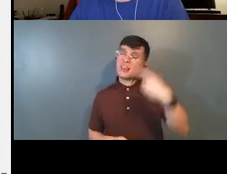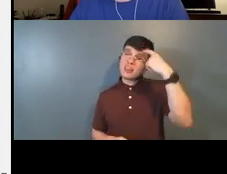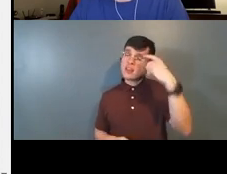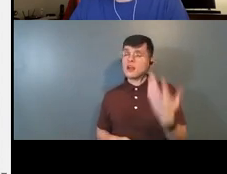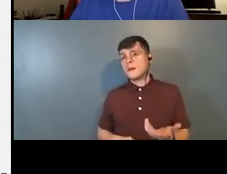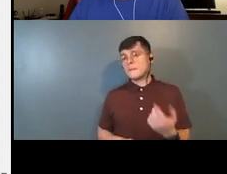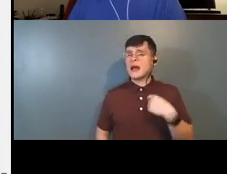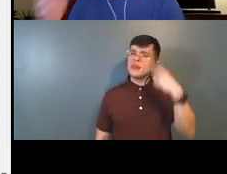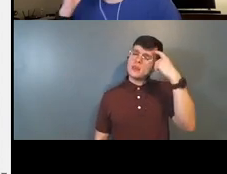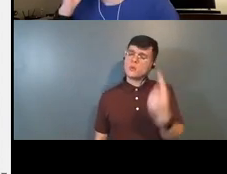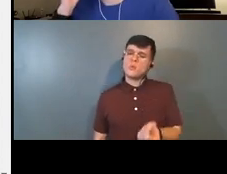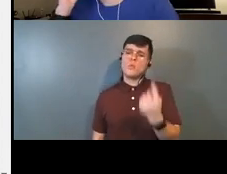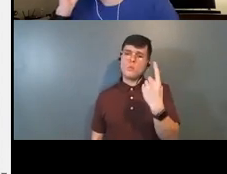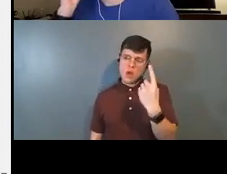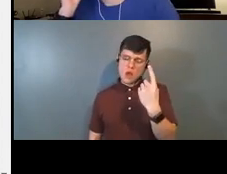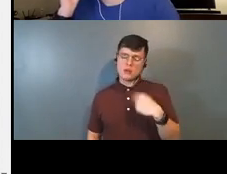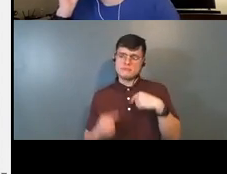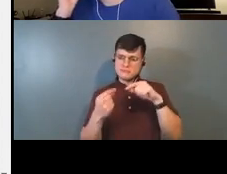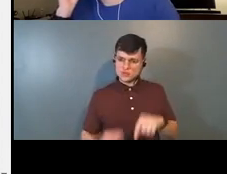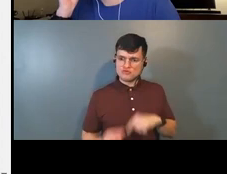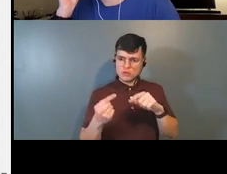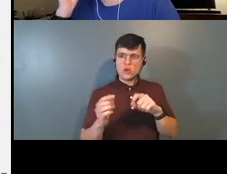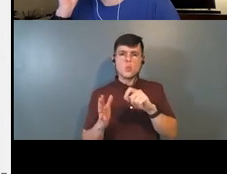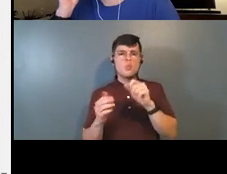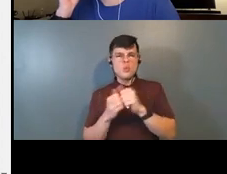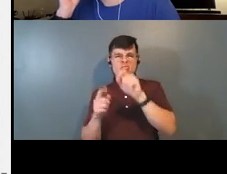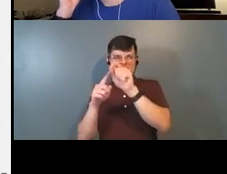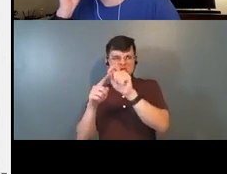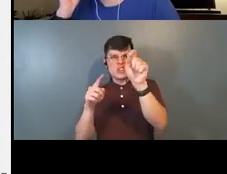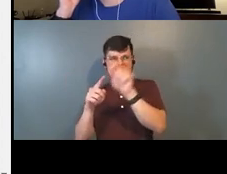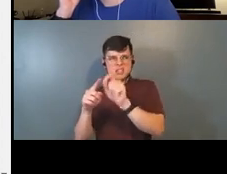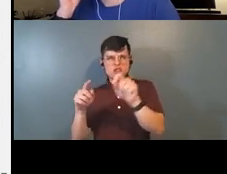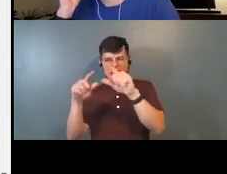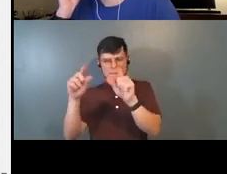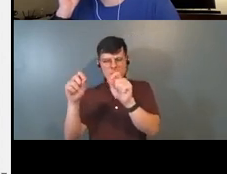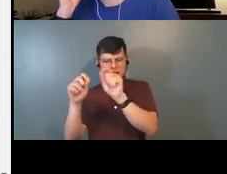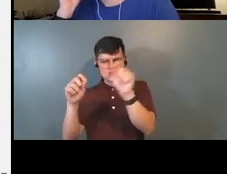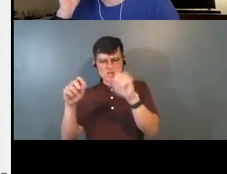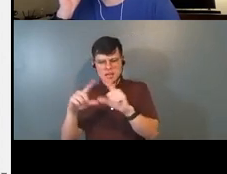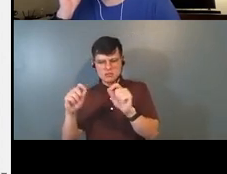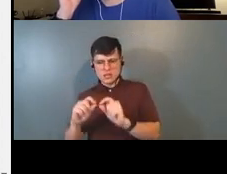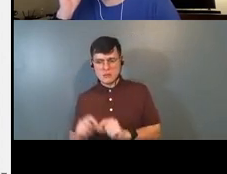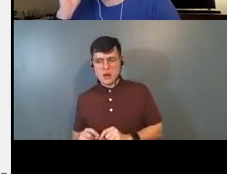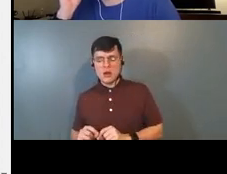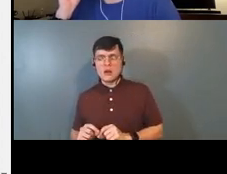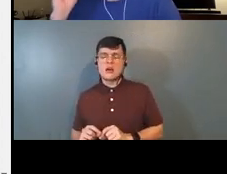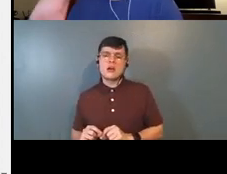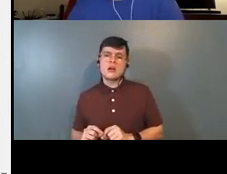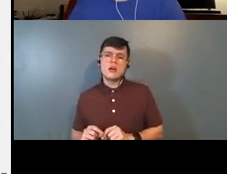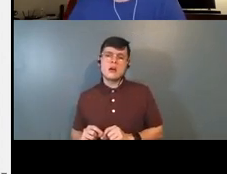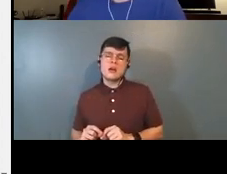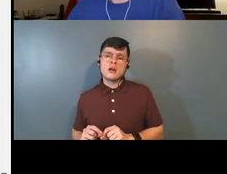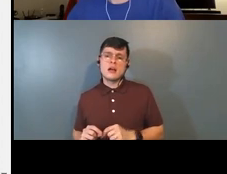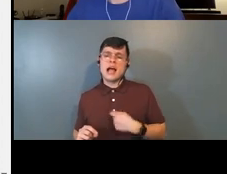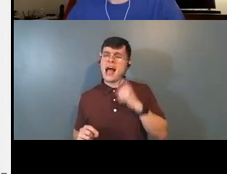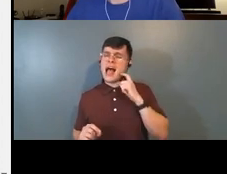I think one of the things that I had trouble with the checkbox. Okay, let me go back. Visited link pricing. Is that it's visited current page link demos. It's I have to